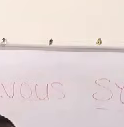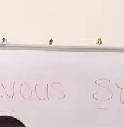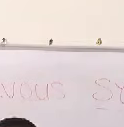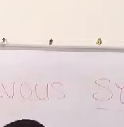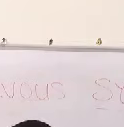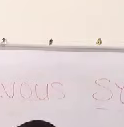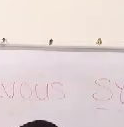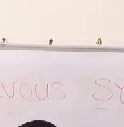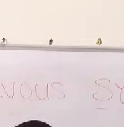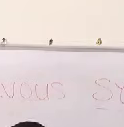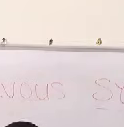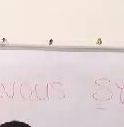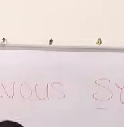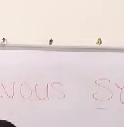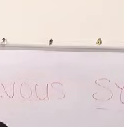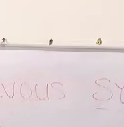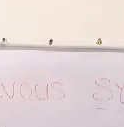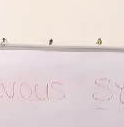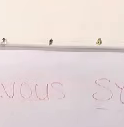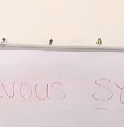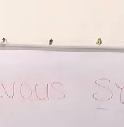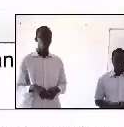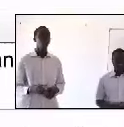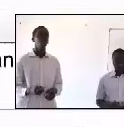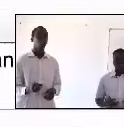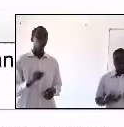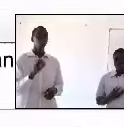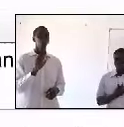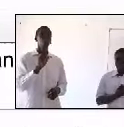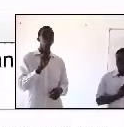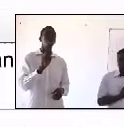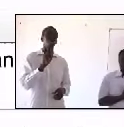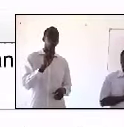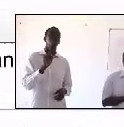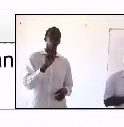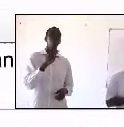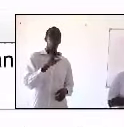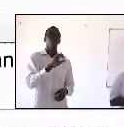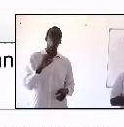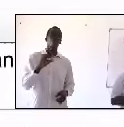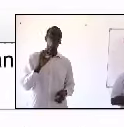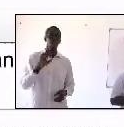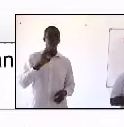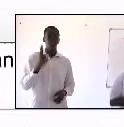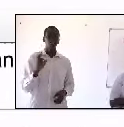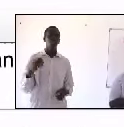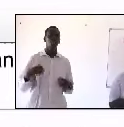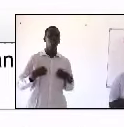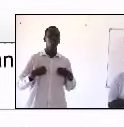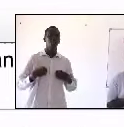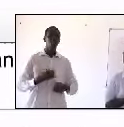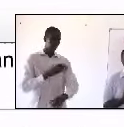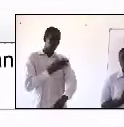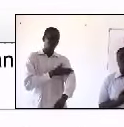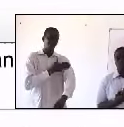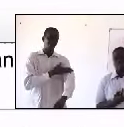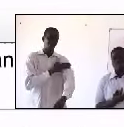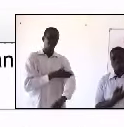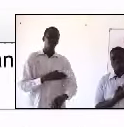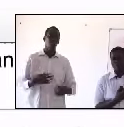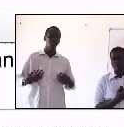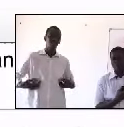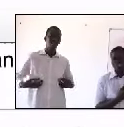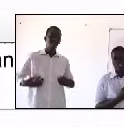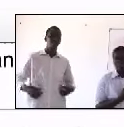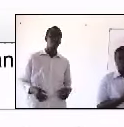So now it affects the skeletal muscles, whereas the autonomic affect glands such as